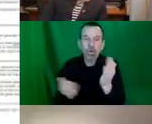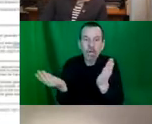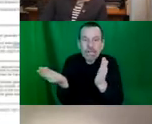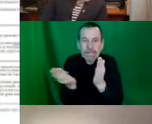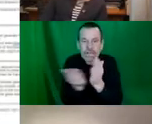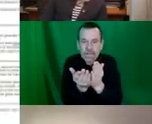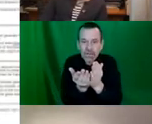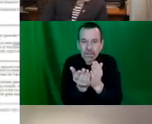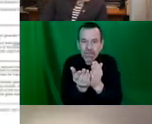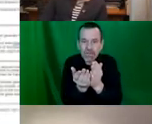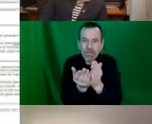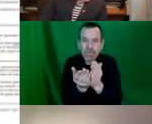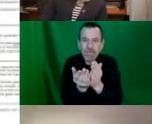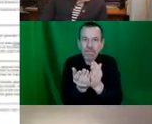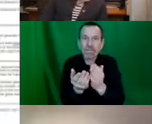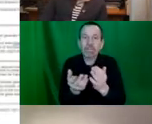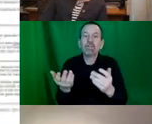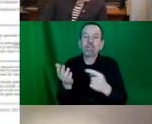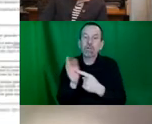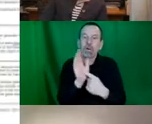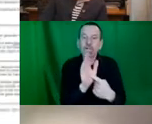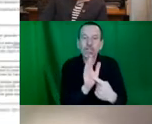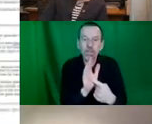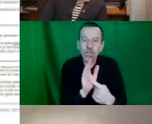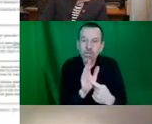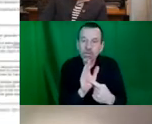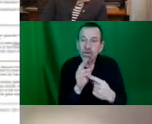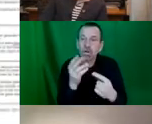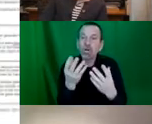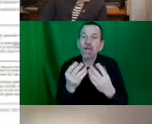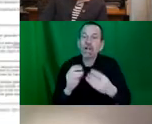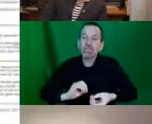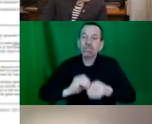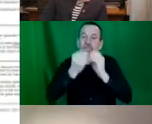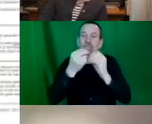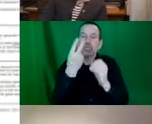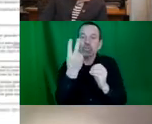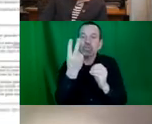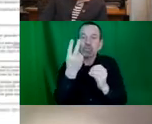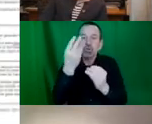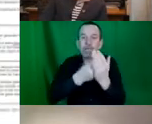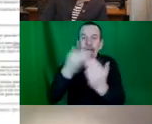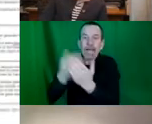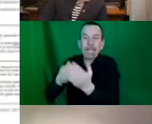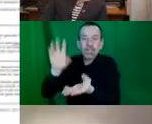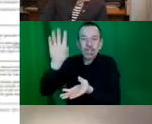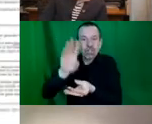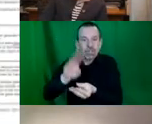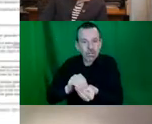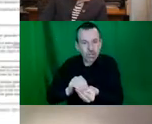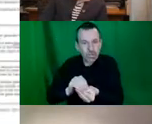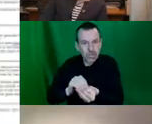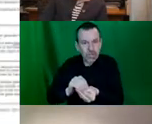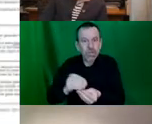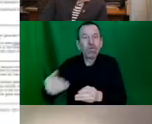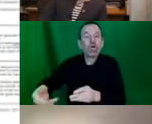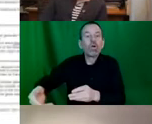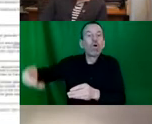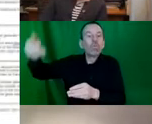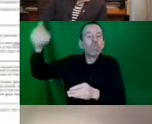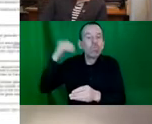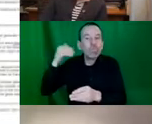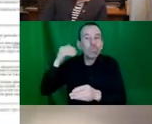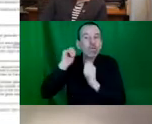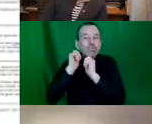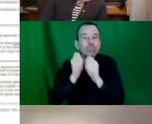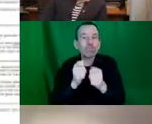our literature review findings to create a two-page summary. And for papyri, I investigated previous conservation methods. I also created